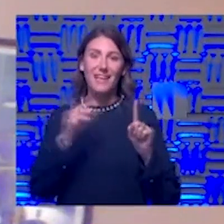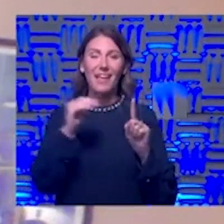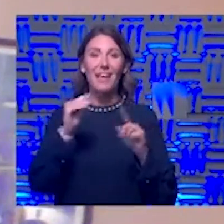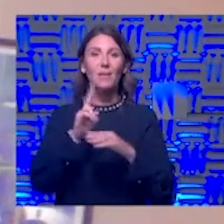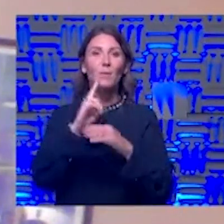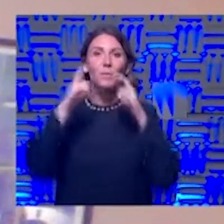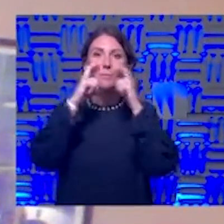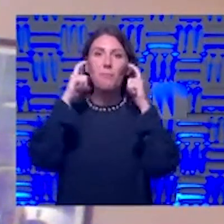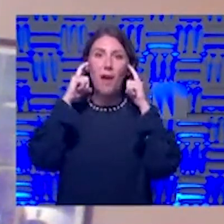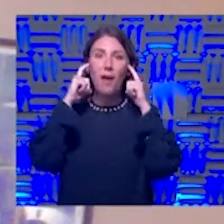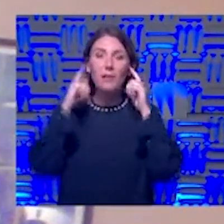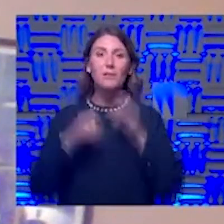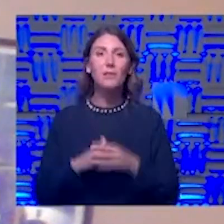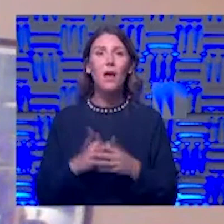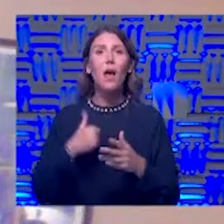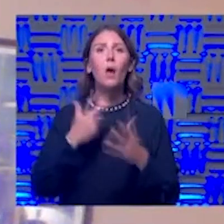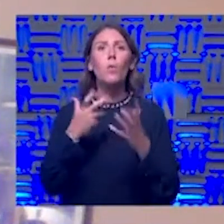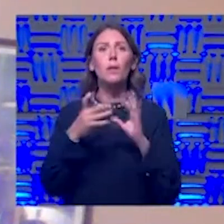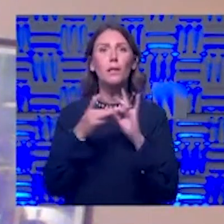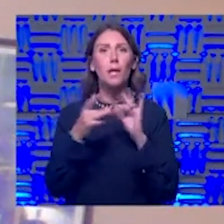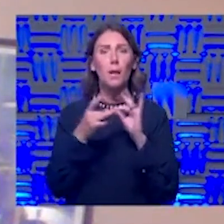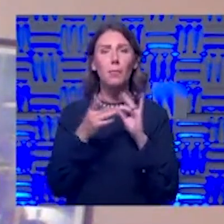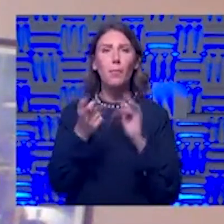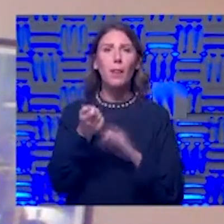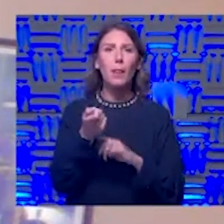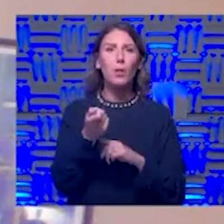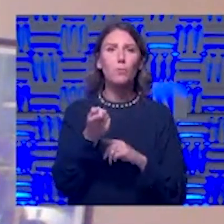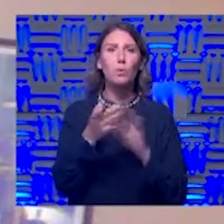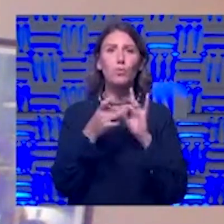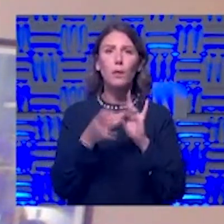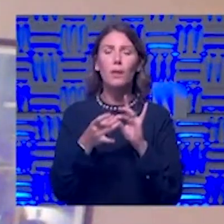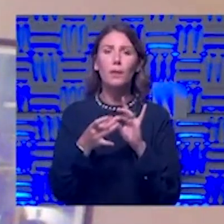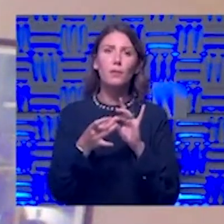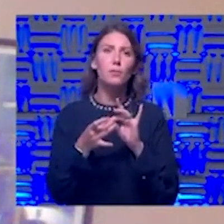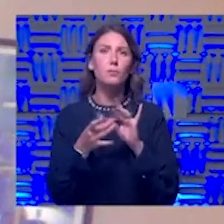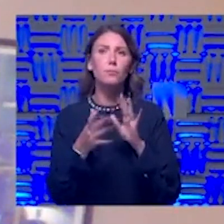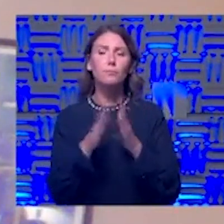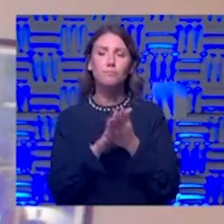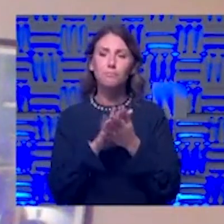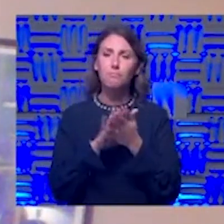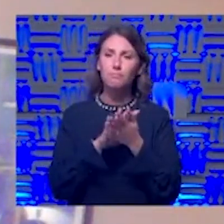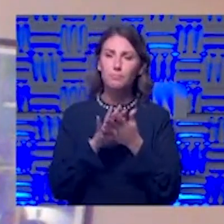masking. I think I did want to comment just a little bit because of these